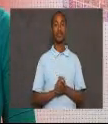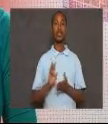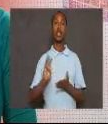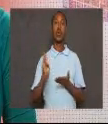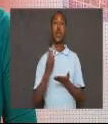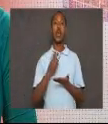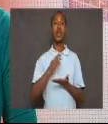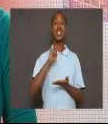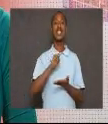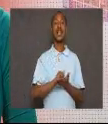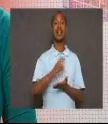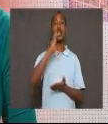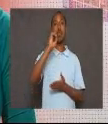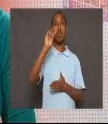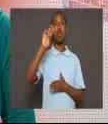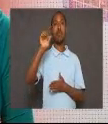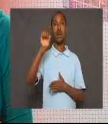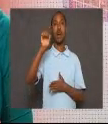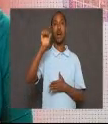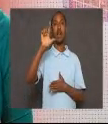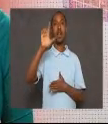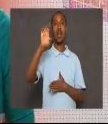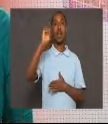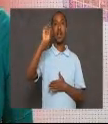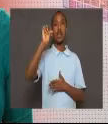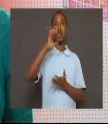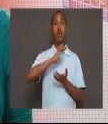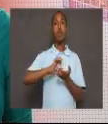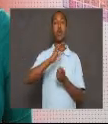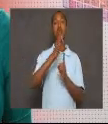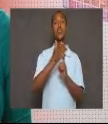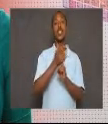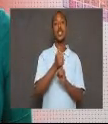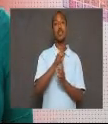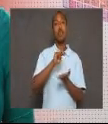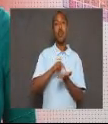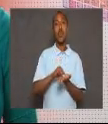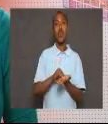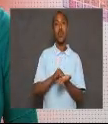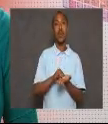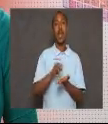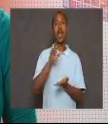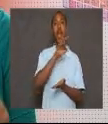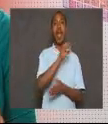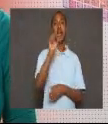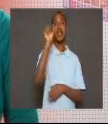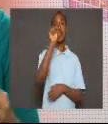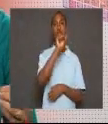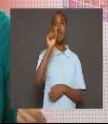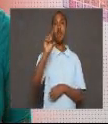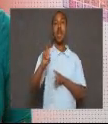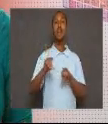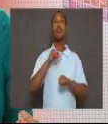We learned that covalent compounds consist of molecules and therefore do